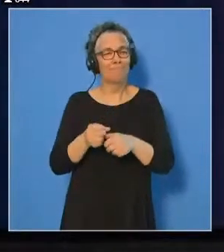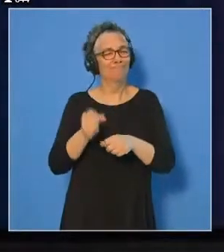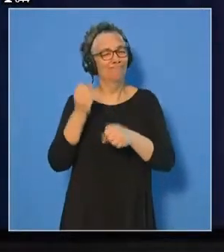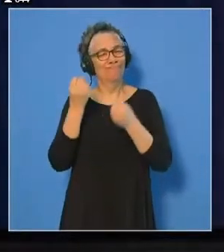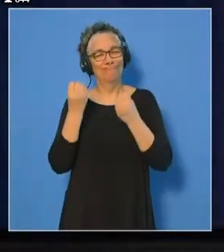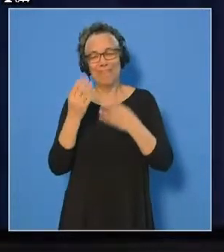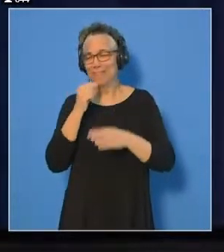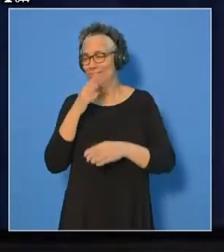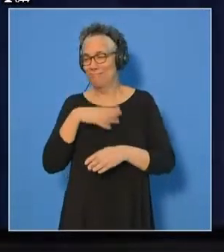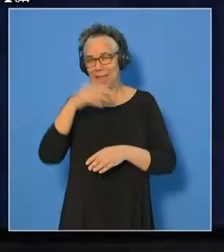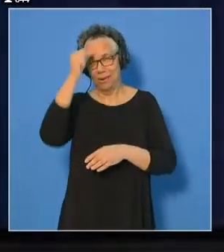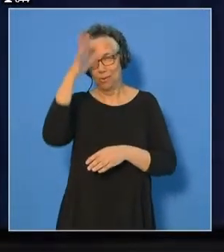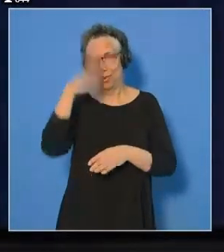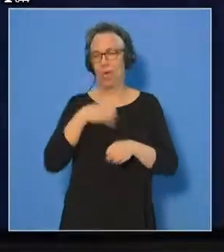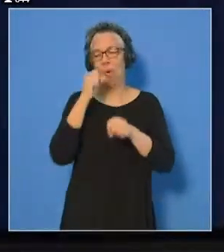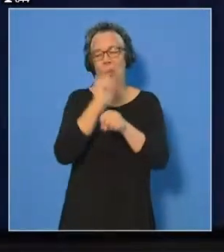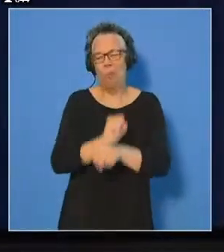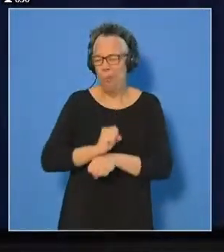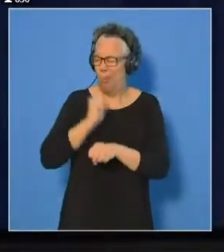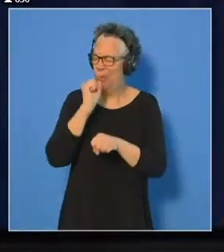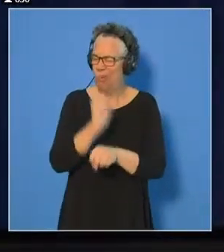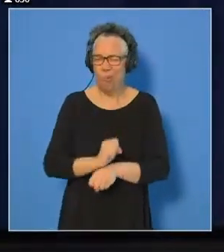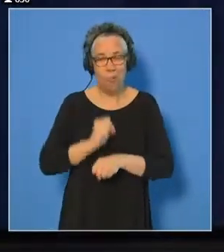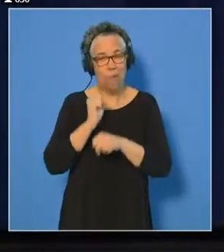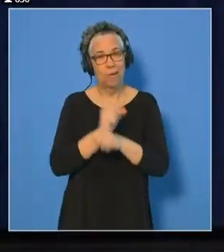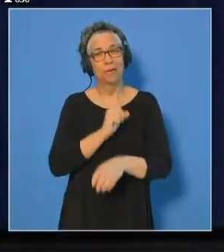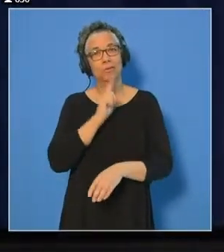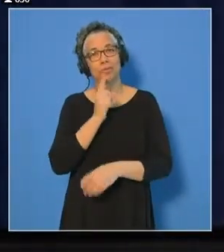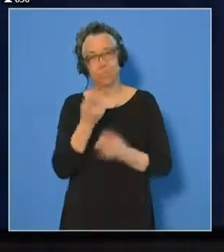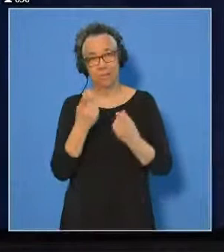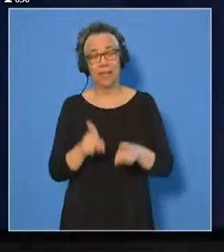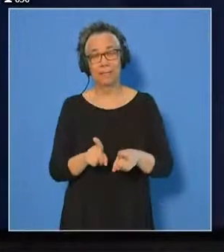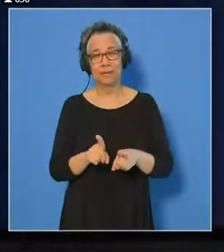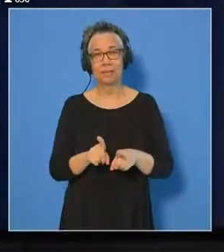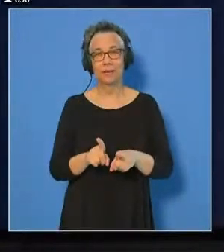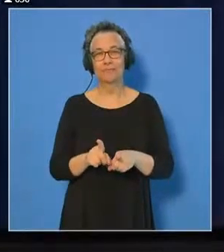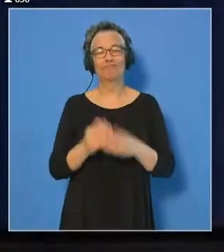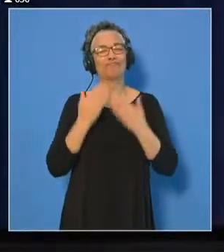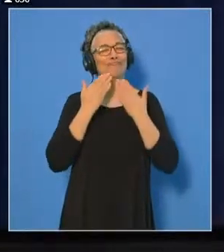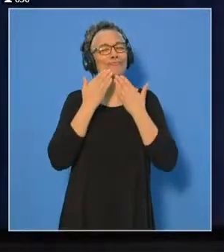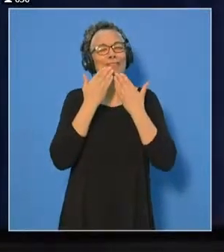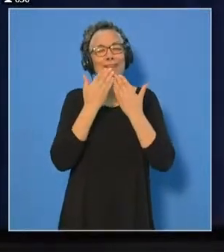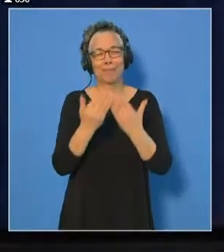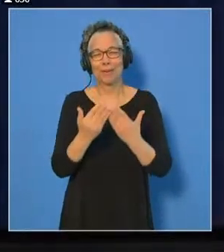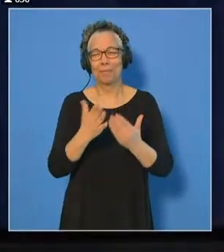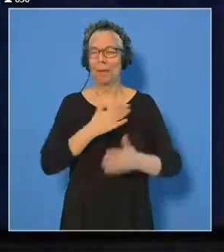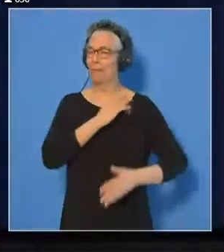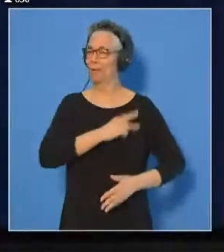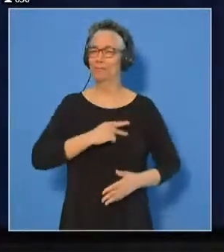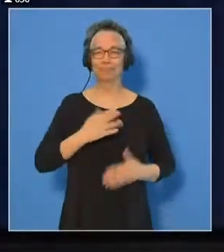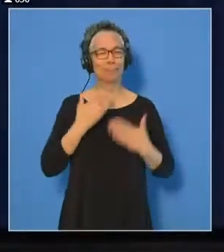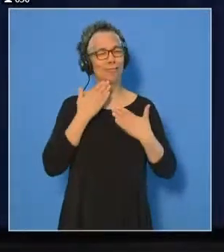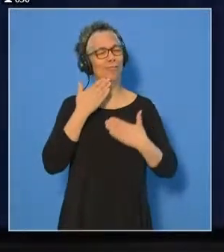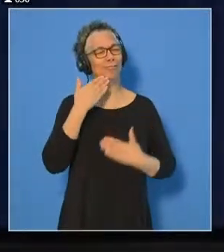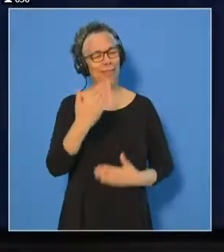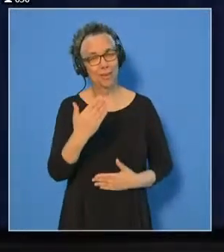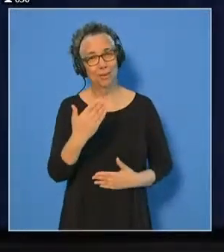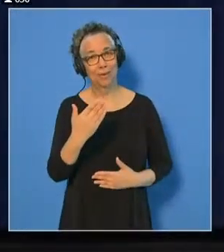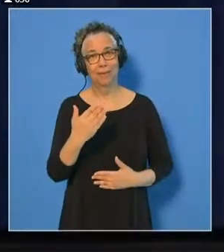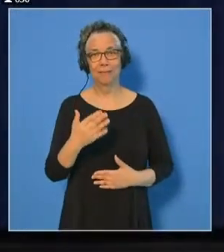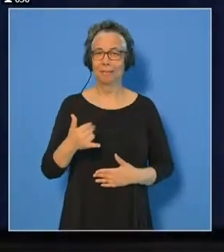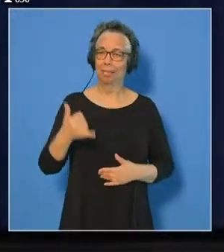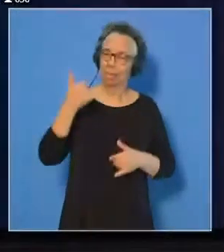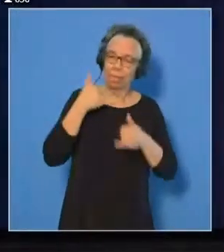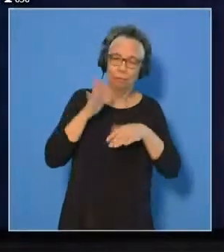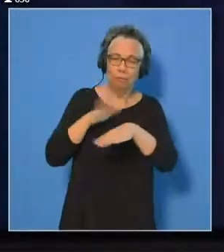who are working long hours and late hours to make sure that happens. And I just wanted to extend to them my personal gratitude. They get called out at all